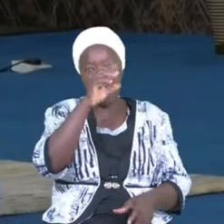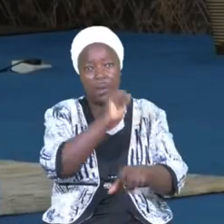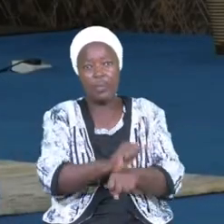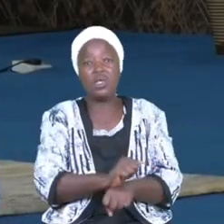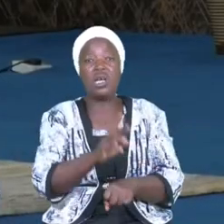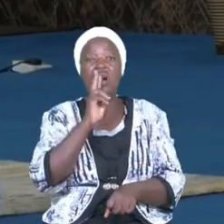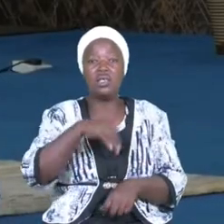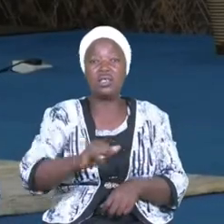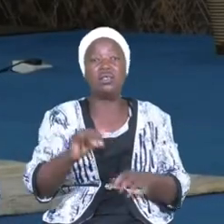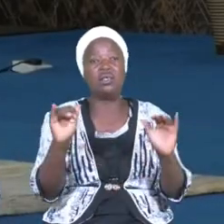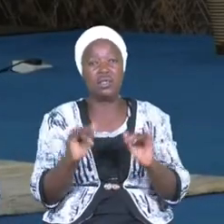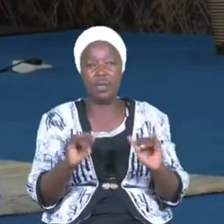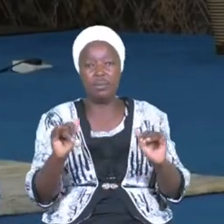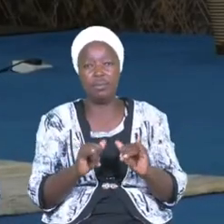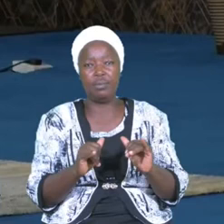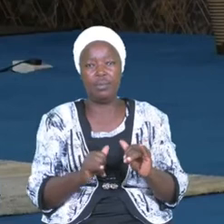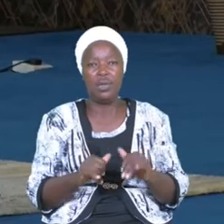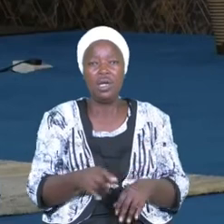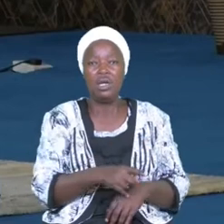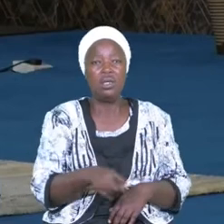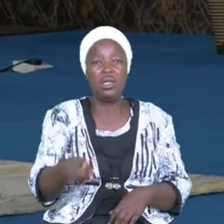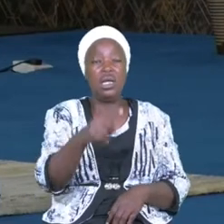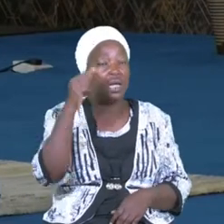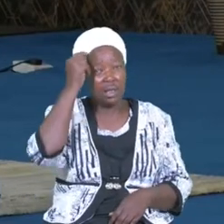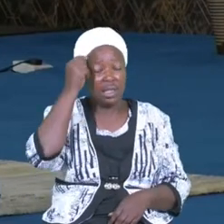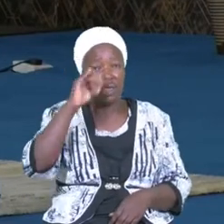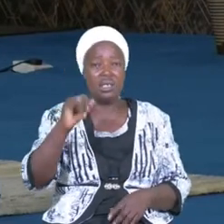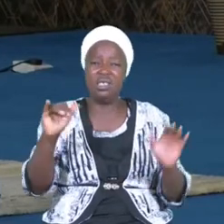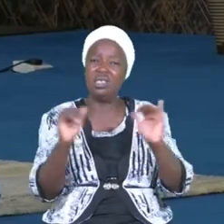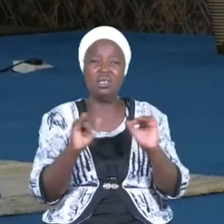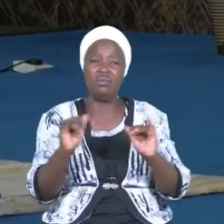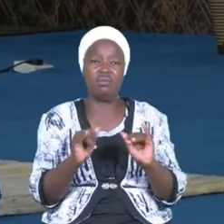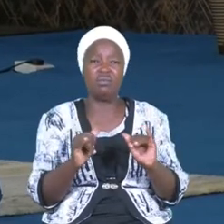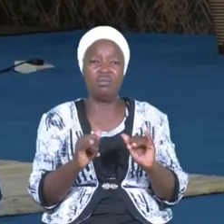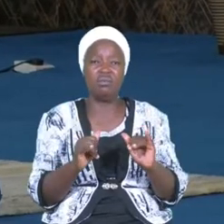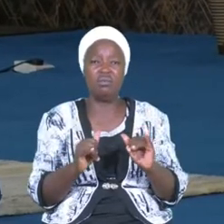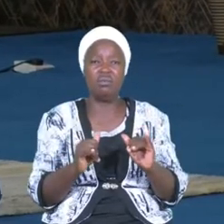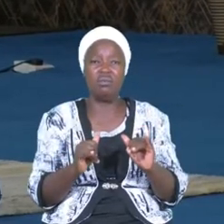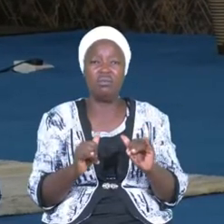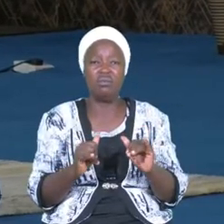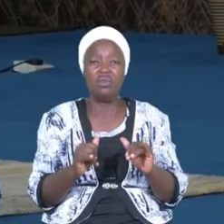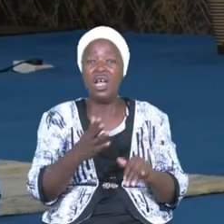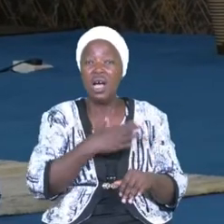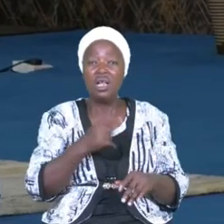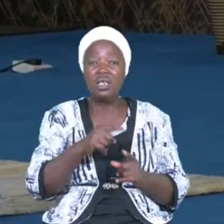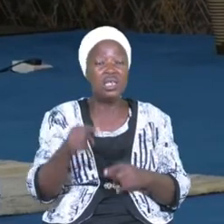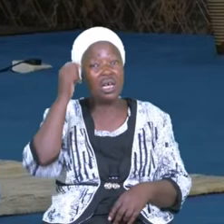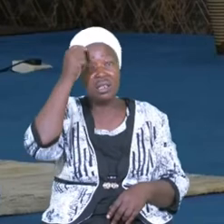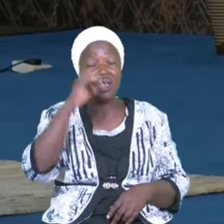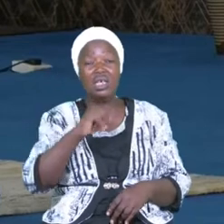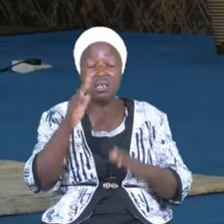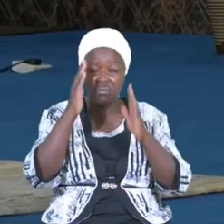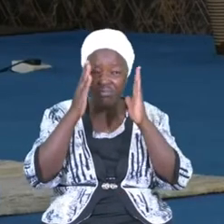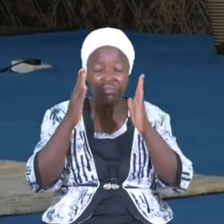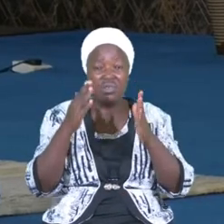same. Their thinking, still the same. And their perception of